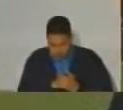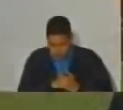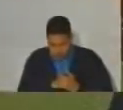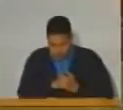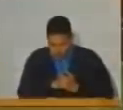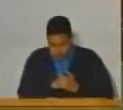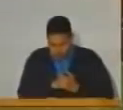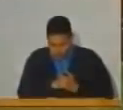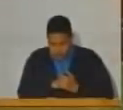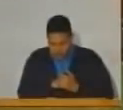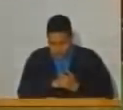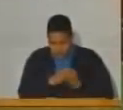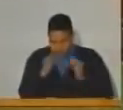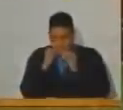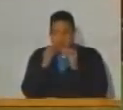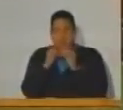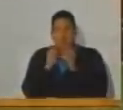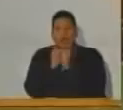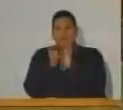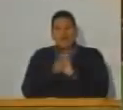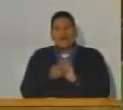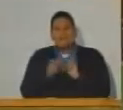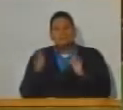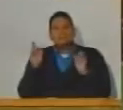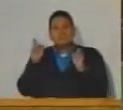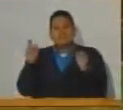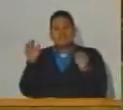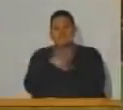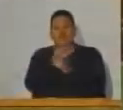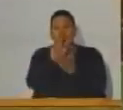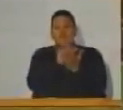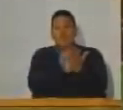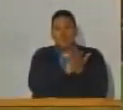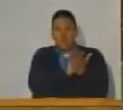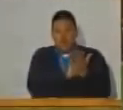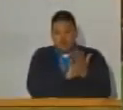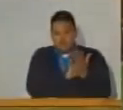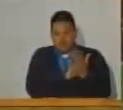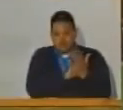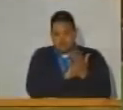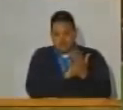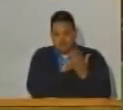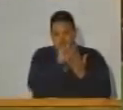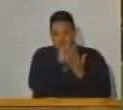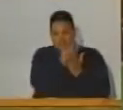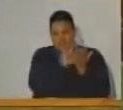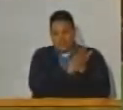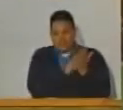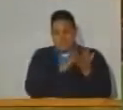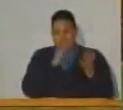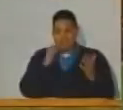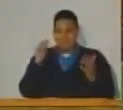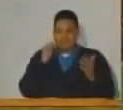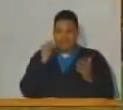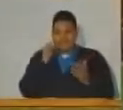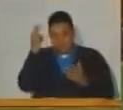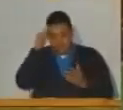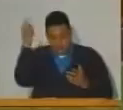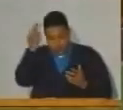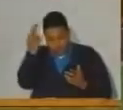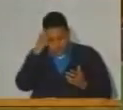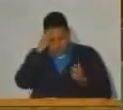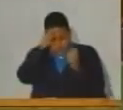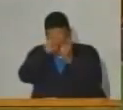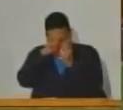be further amendment to give full legislation to marijuana to be used for the specified